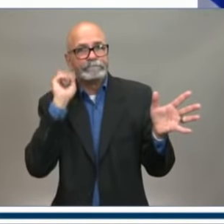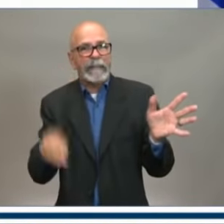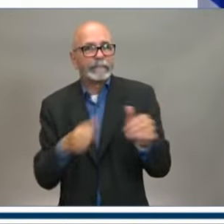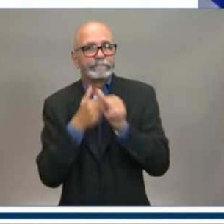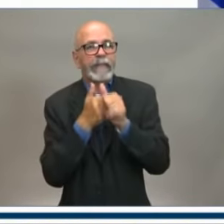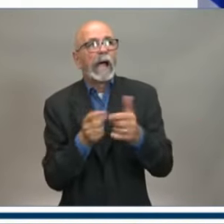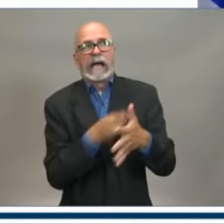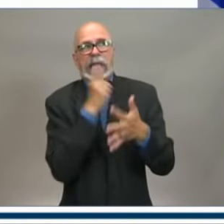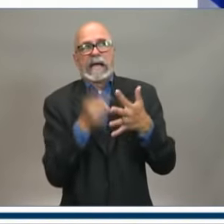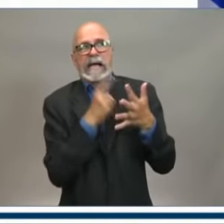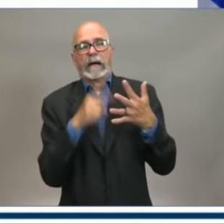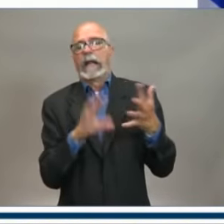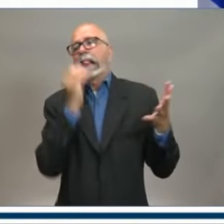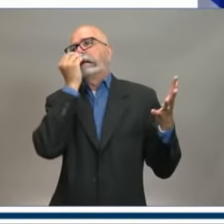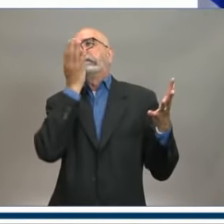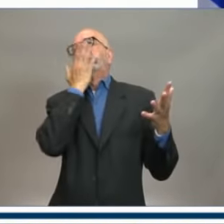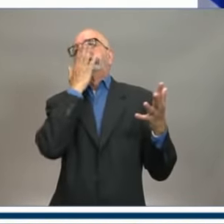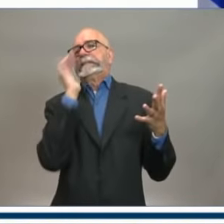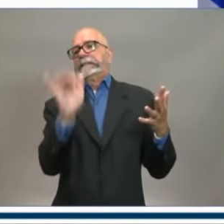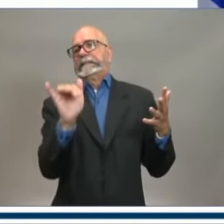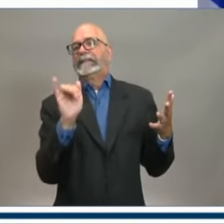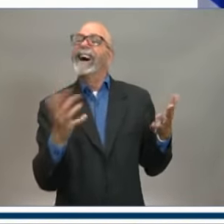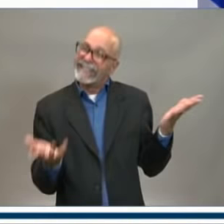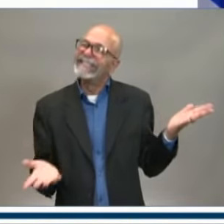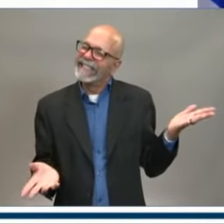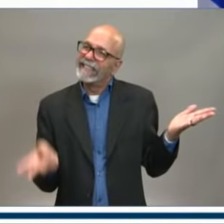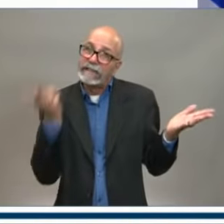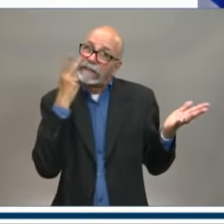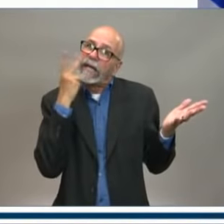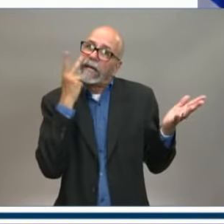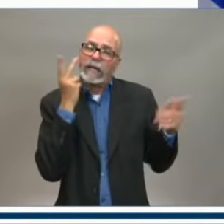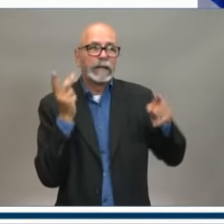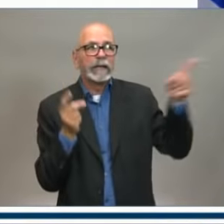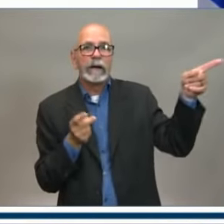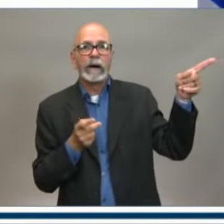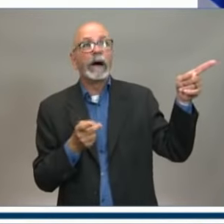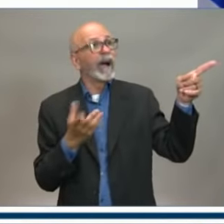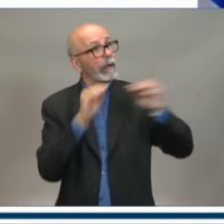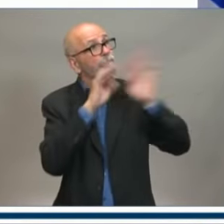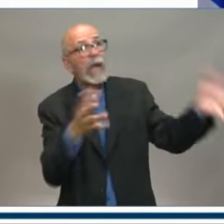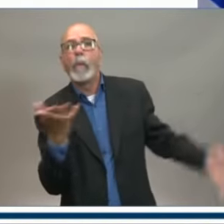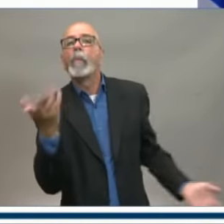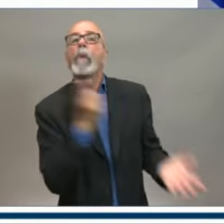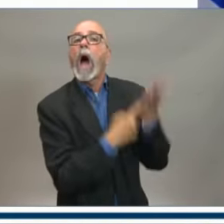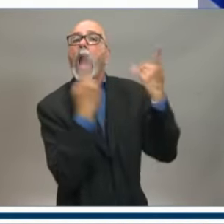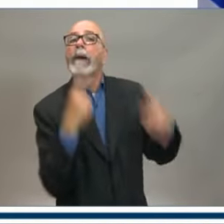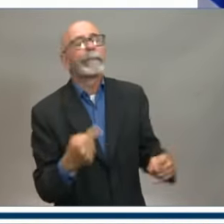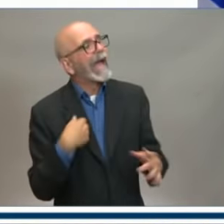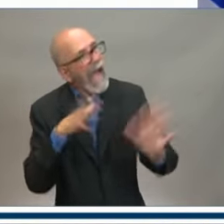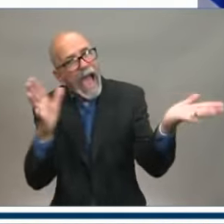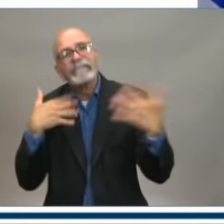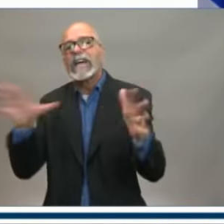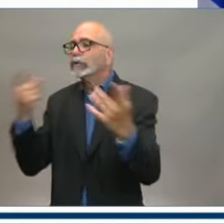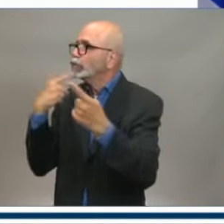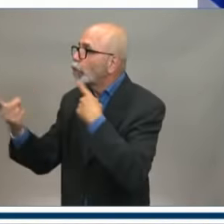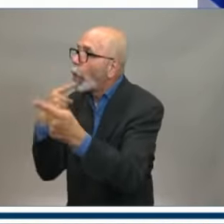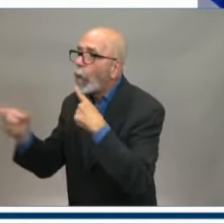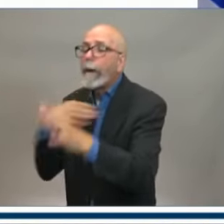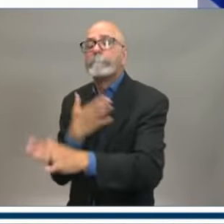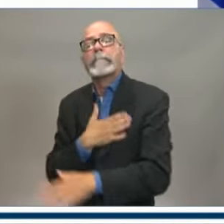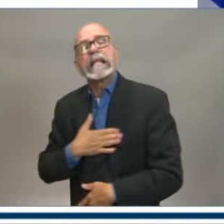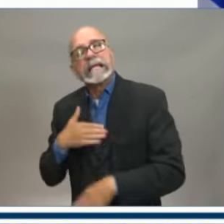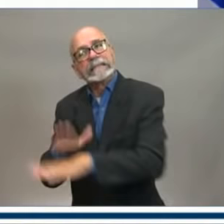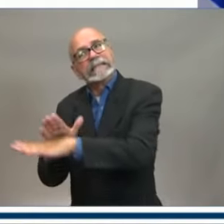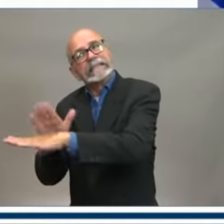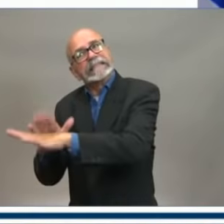businesses or activity of vulnerable populations. That's why we ask you to follow public health advice and separate, come home, self-isolate. If you have the